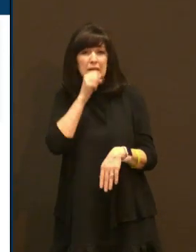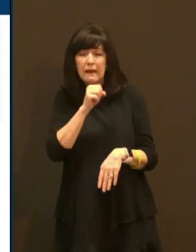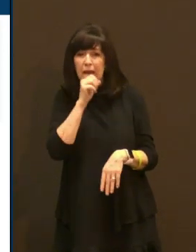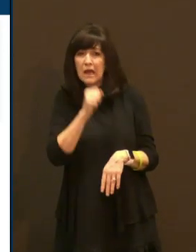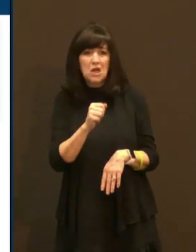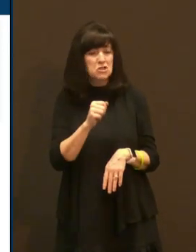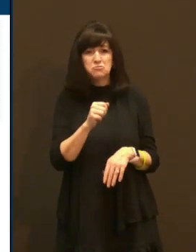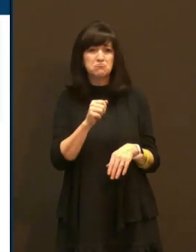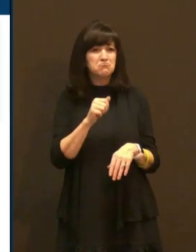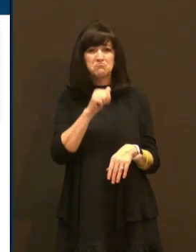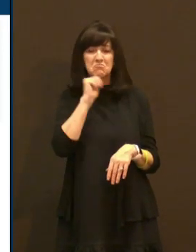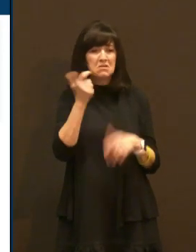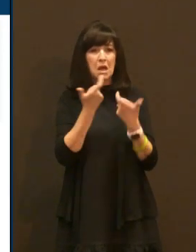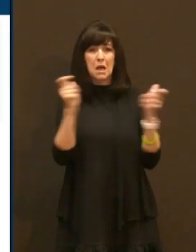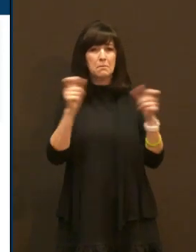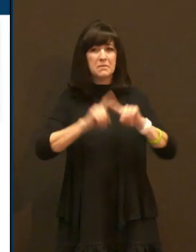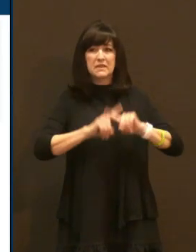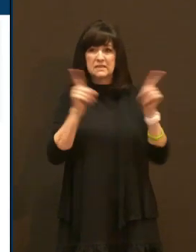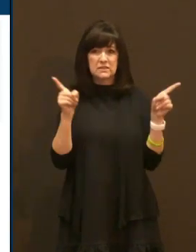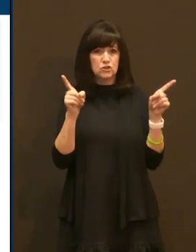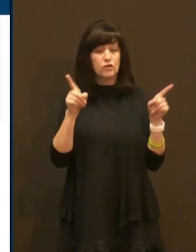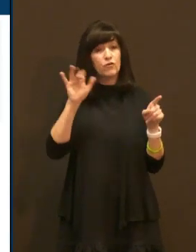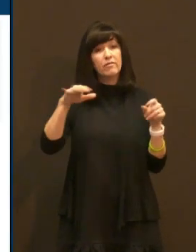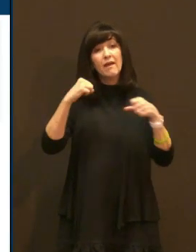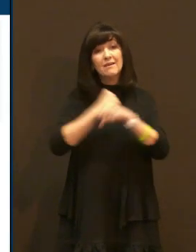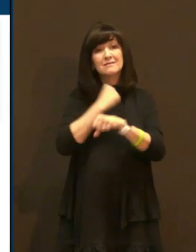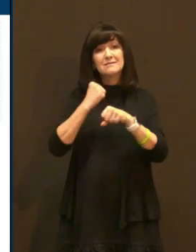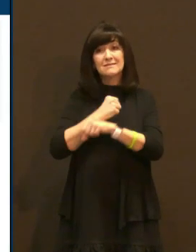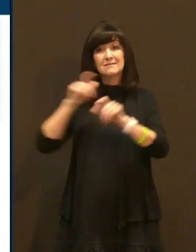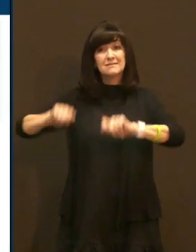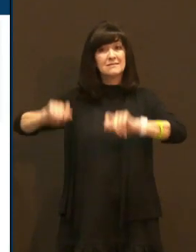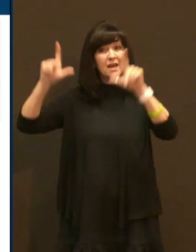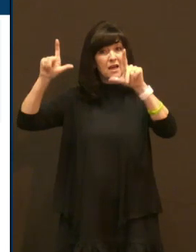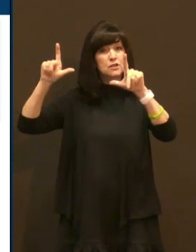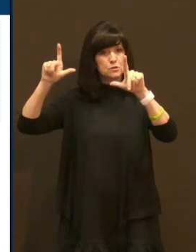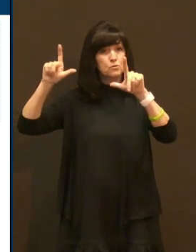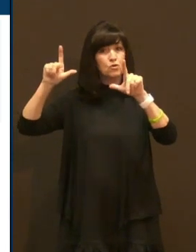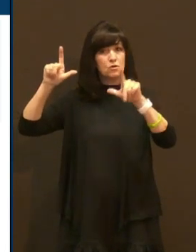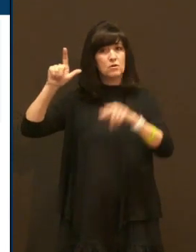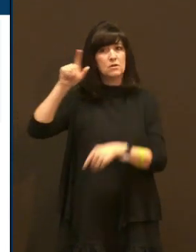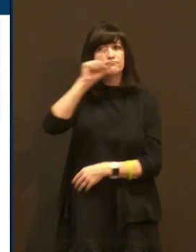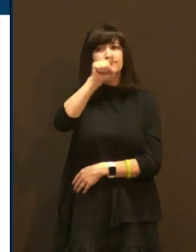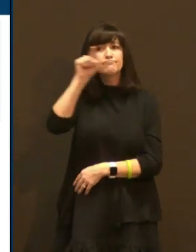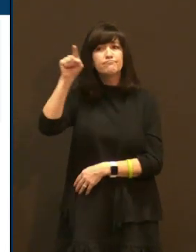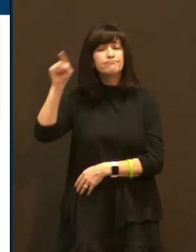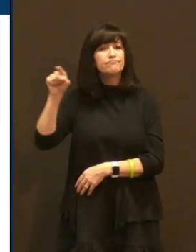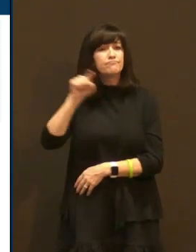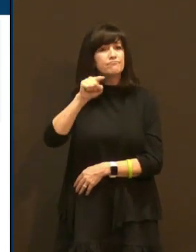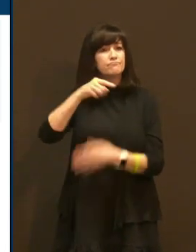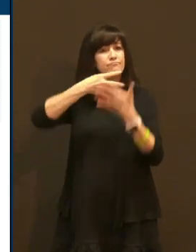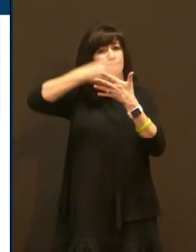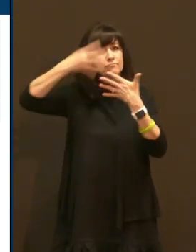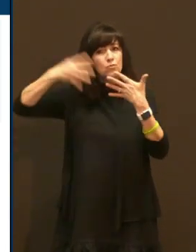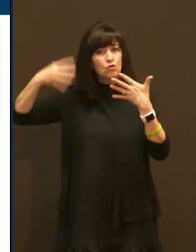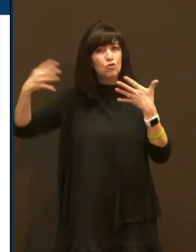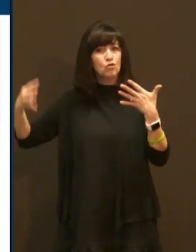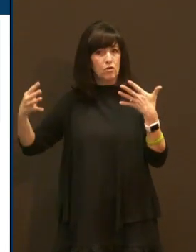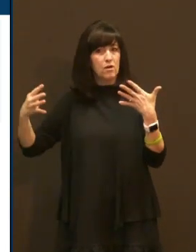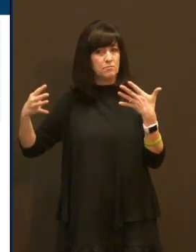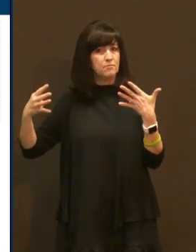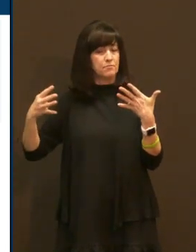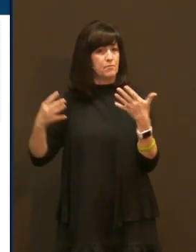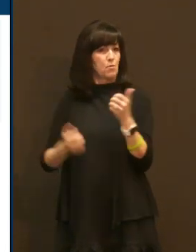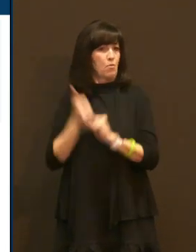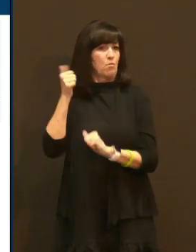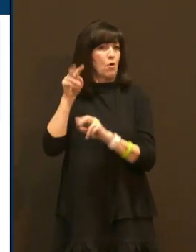there. And then our data dashboard, you can see that all the main indicators, the hospitalization rates